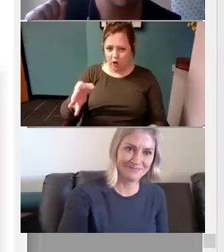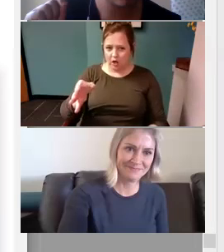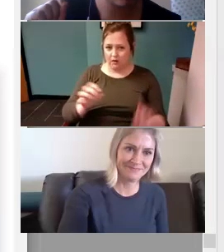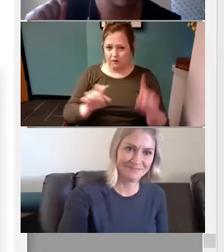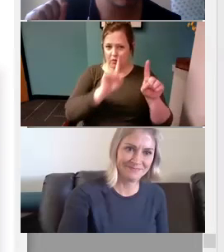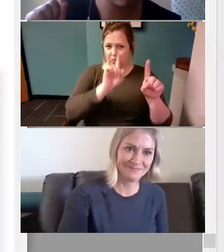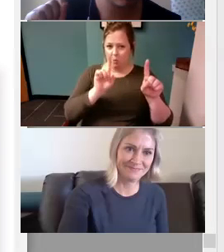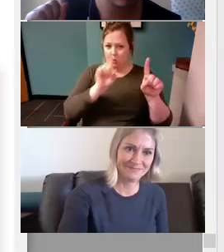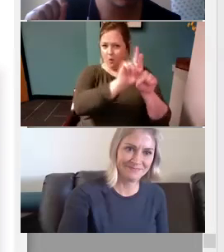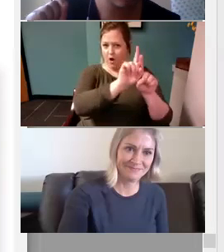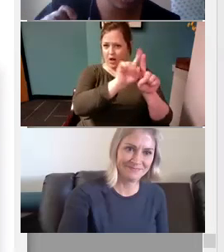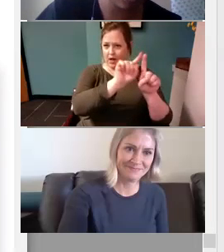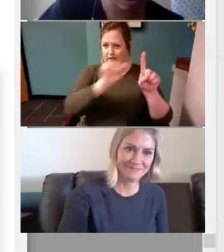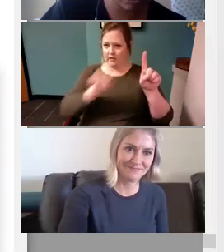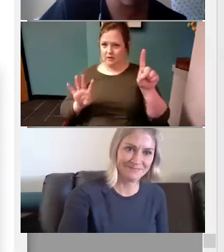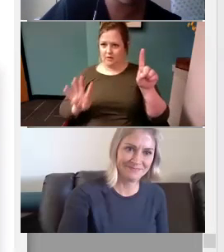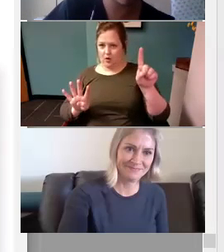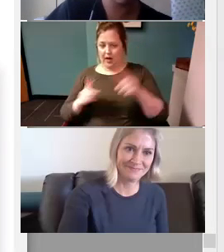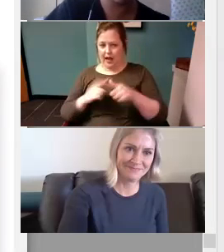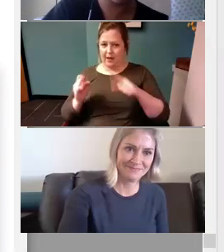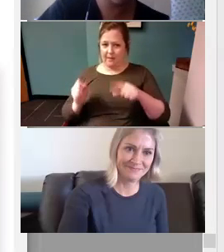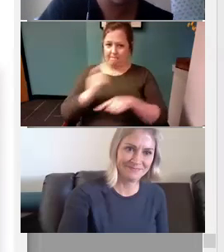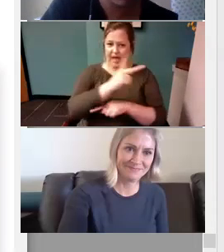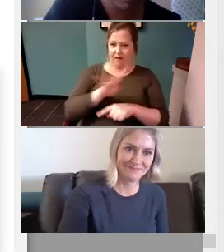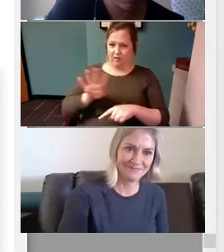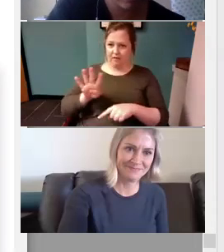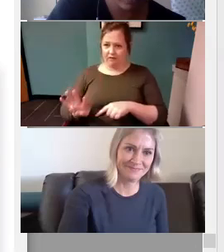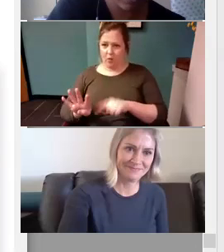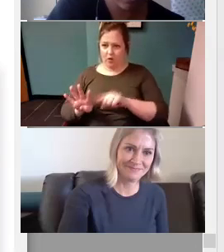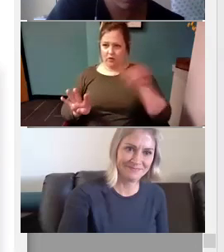4 to 1, correct? No. Okay.